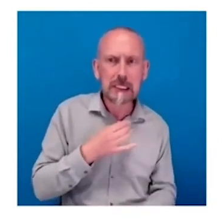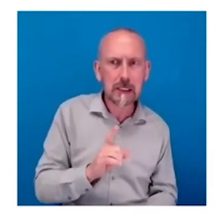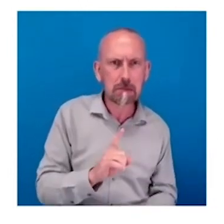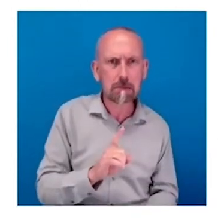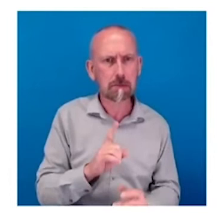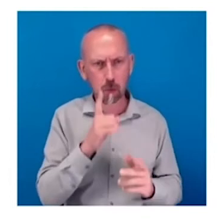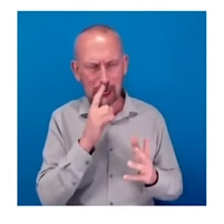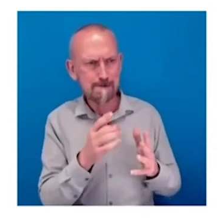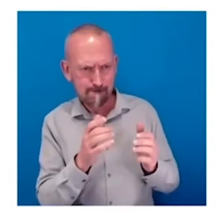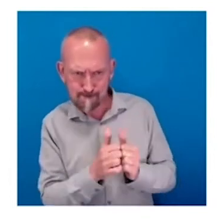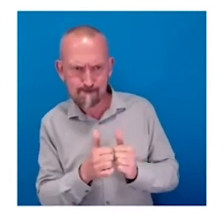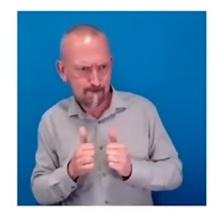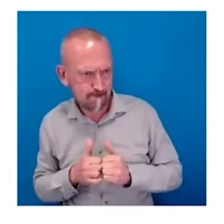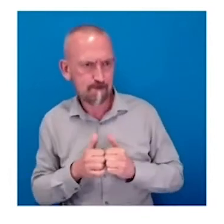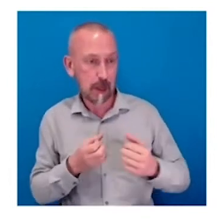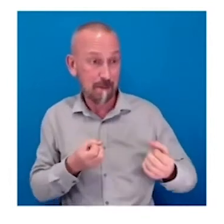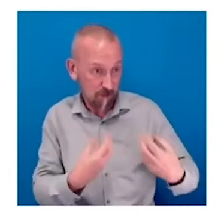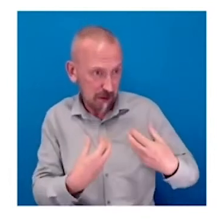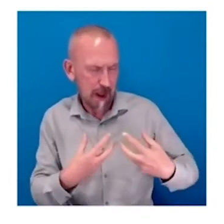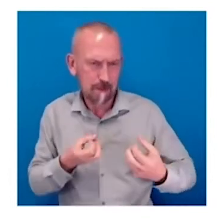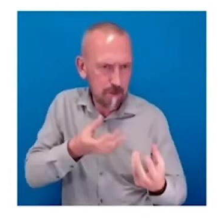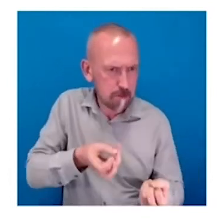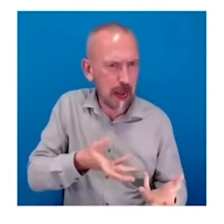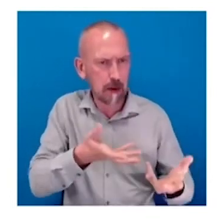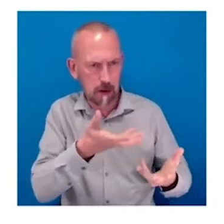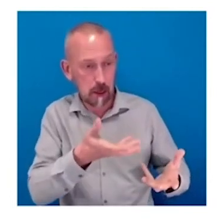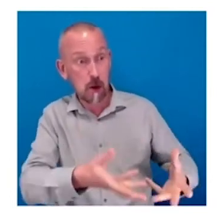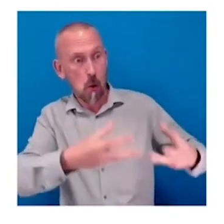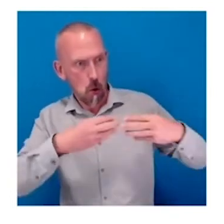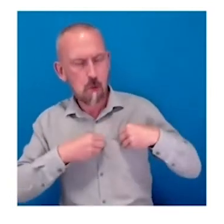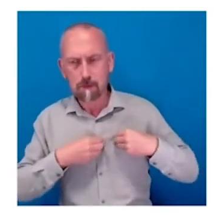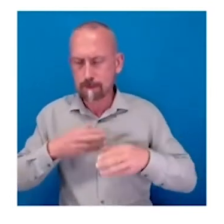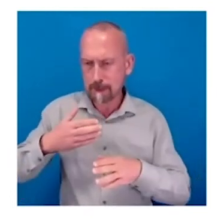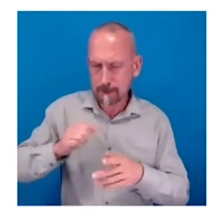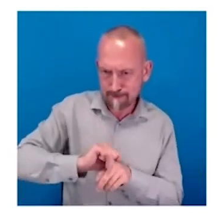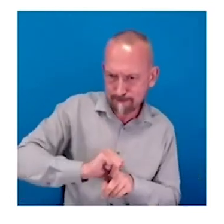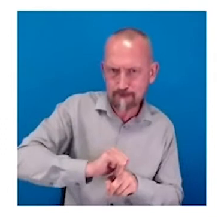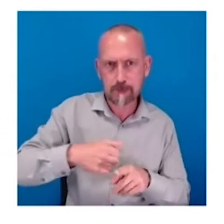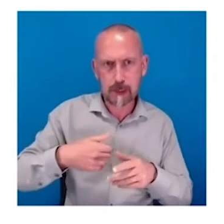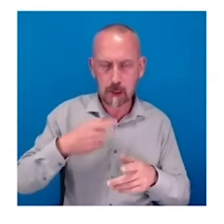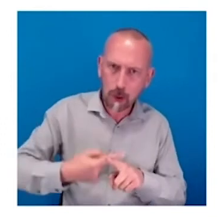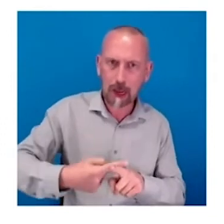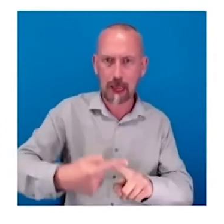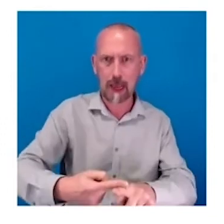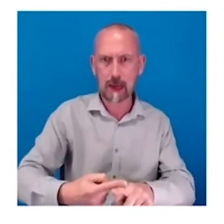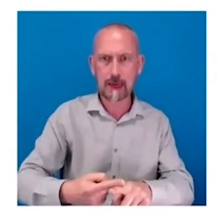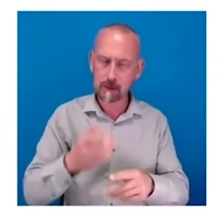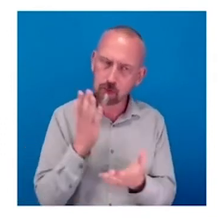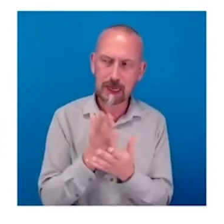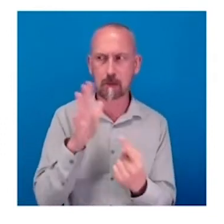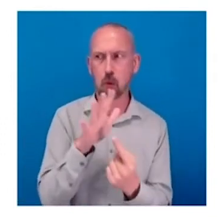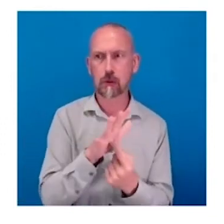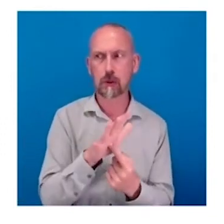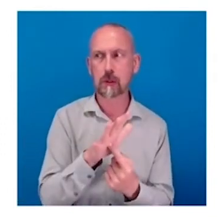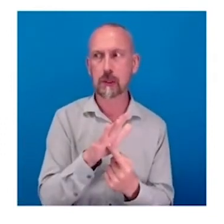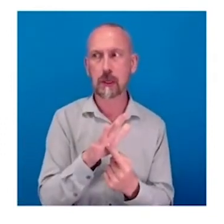feedback throughout, and also acting on feedback speedily and quickly. I think it's really important. Victor, did you